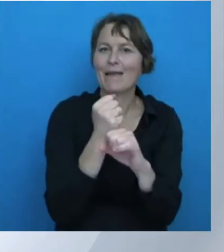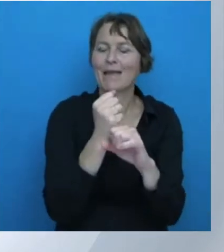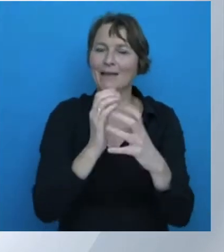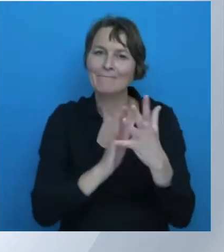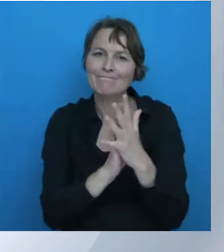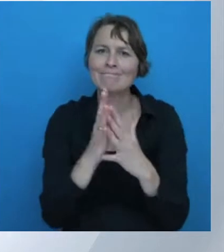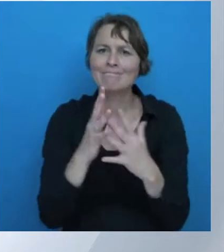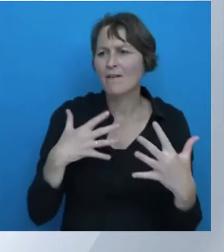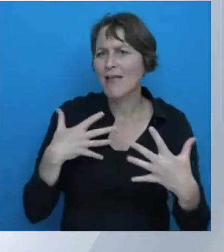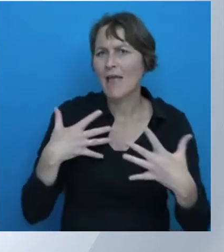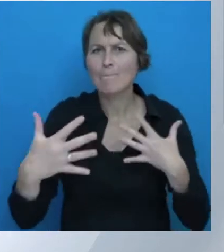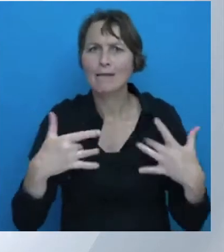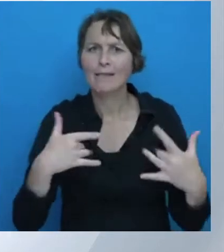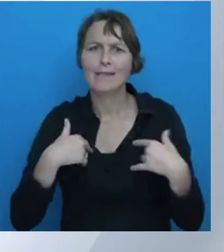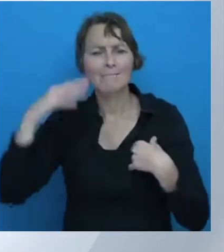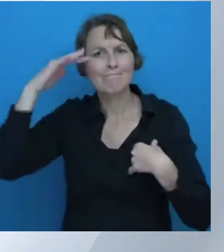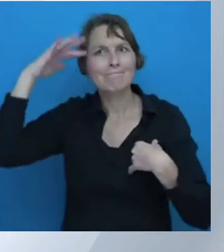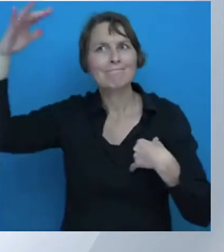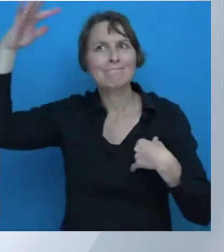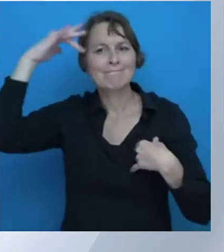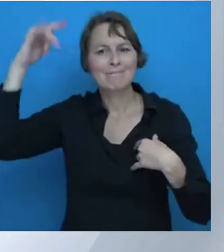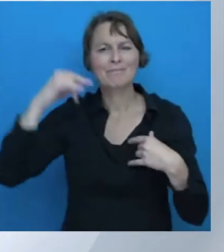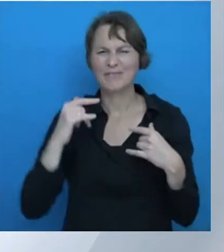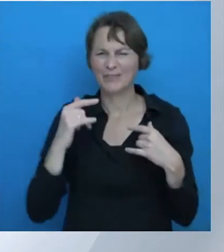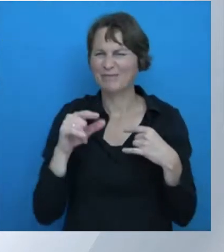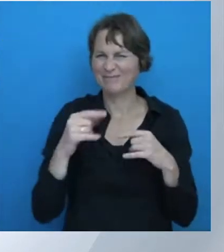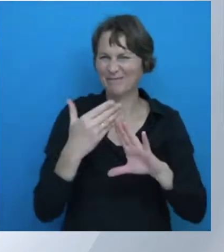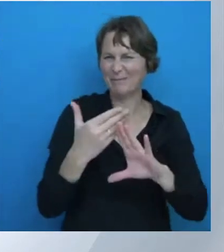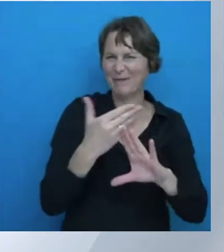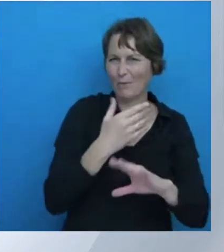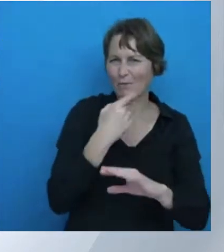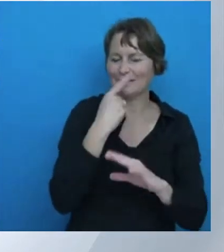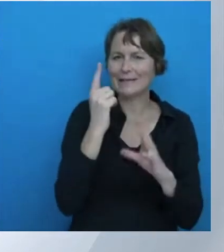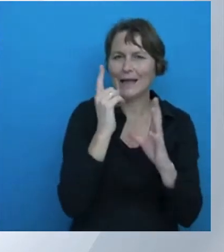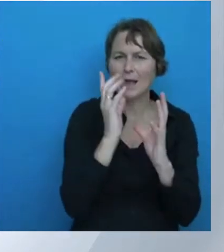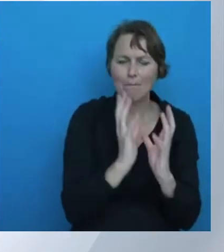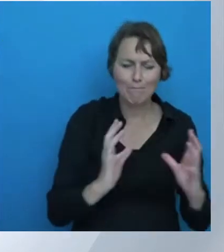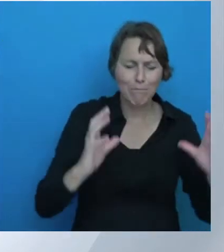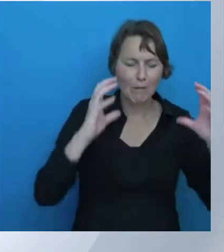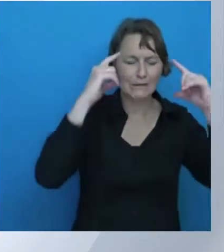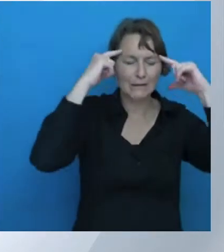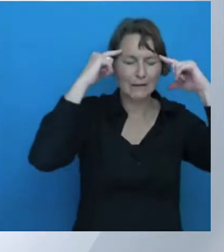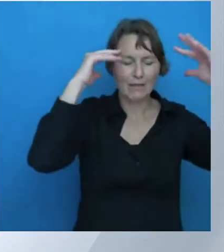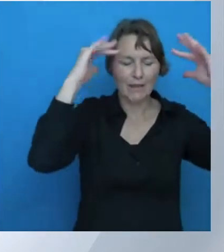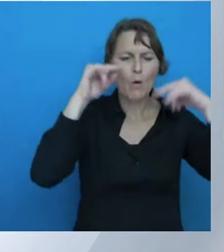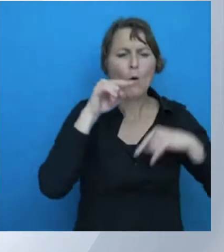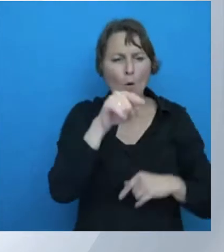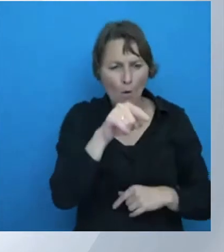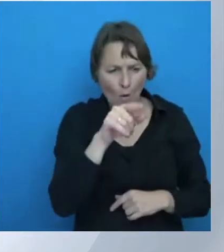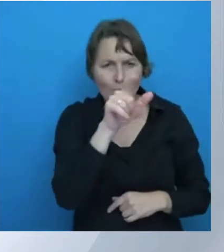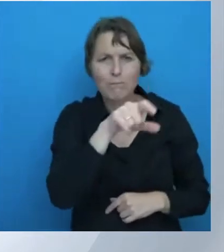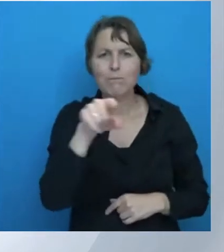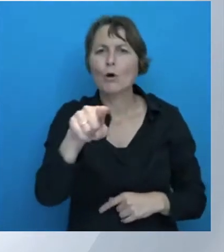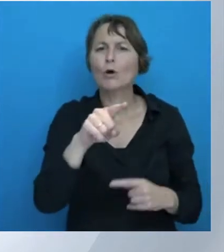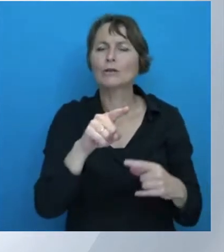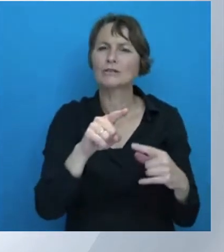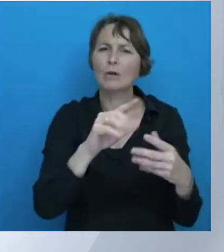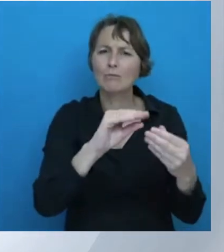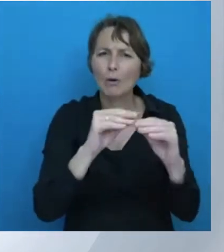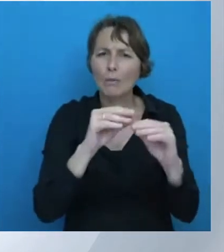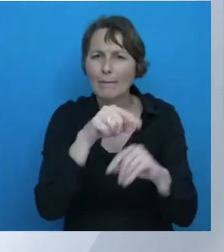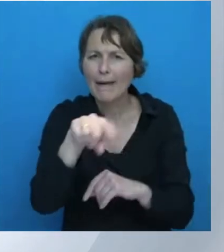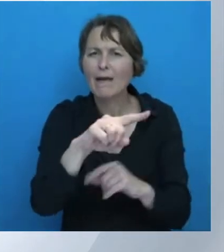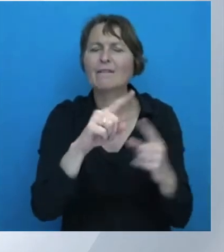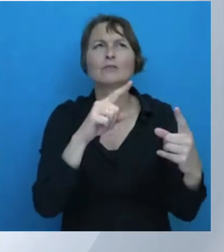actually define. Remember the empathy bubble? Awareness of others' difficulties. So you have pity, sympathy, empathy, and